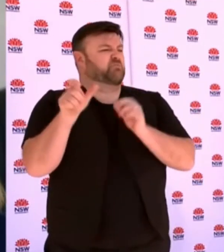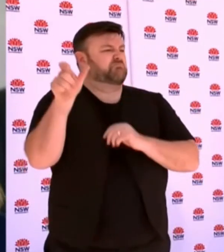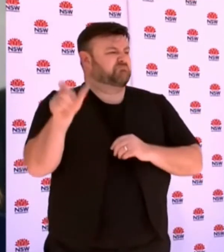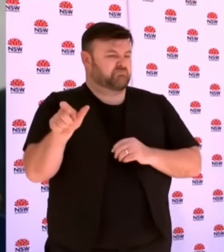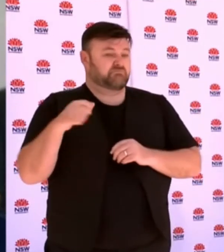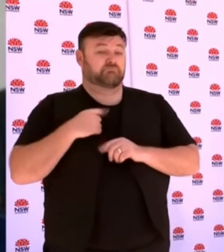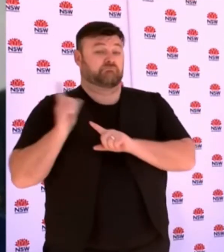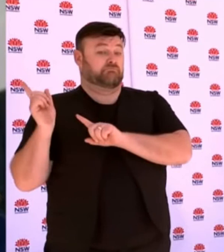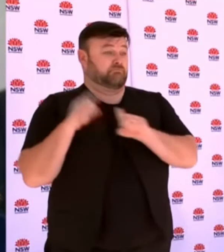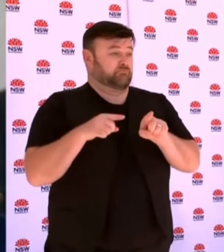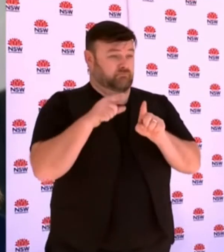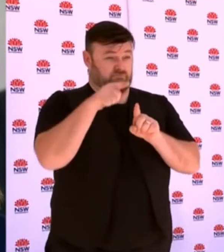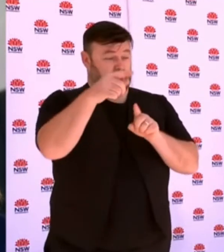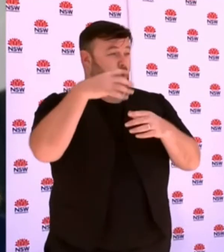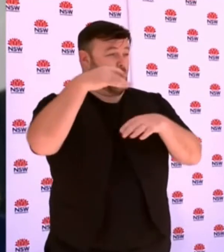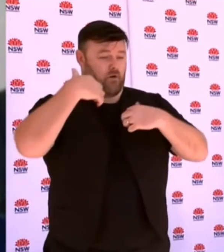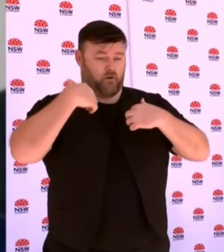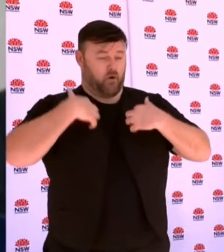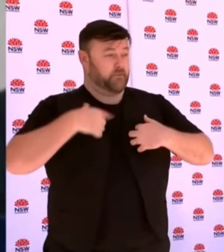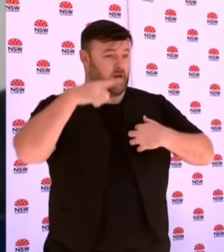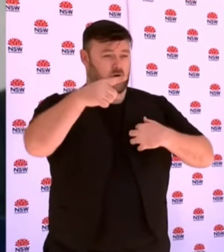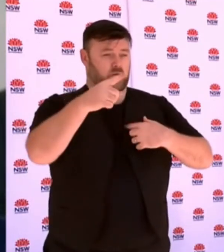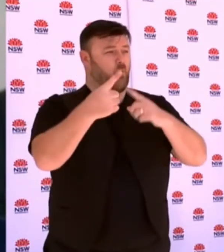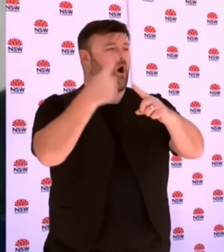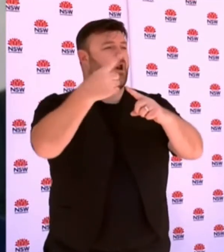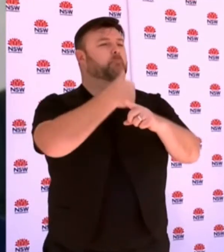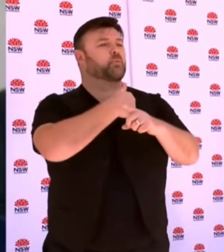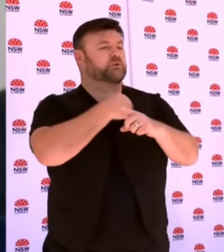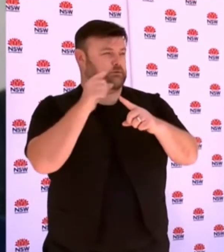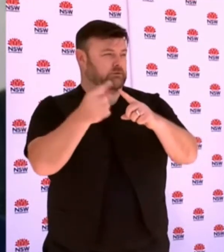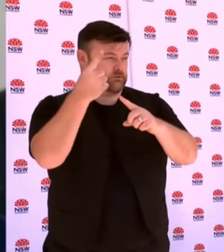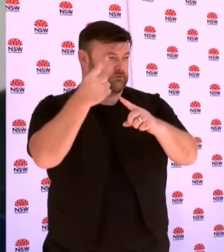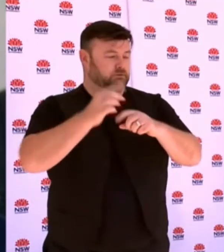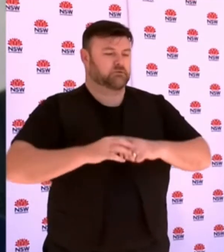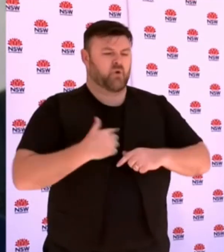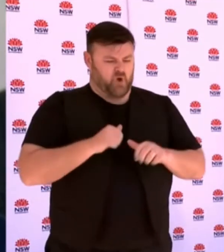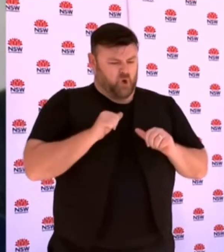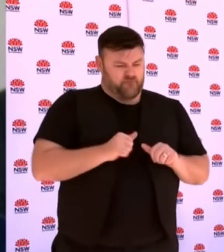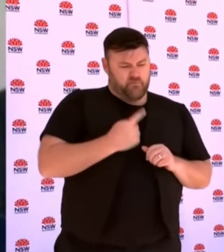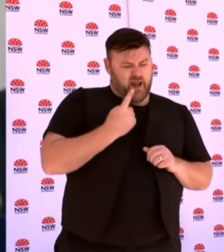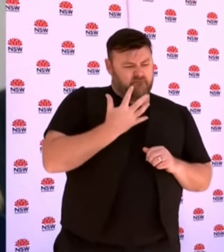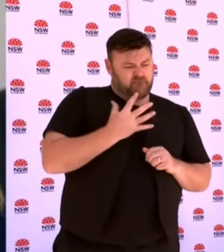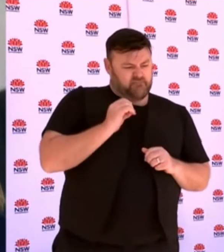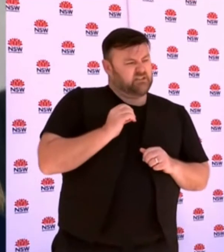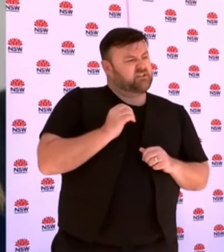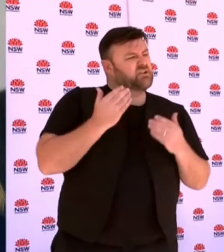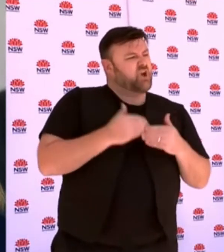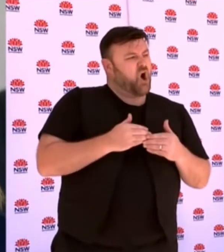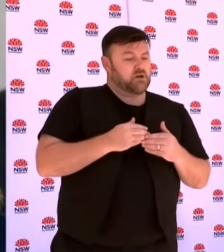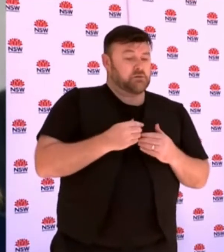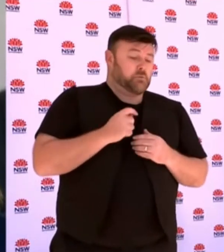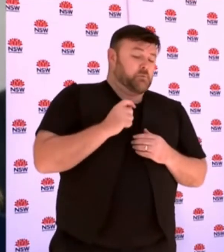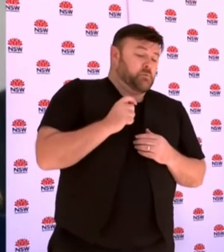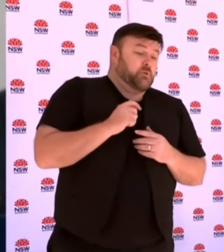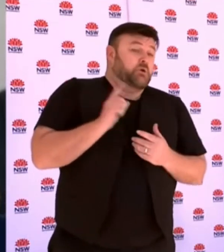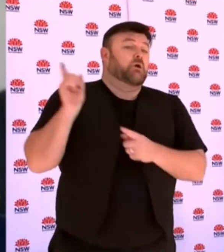nurse, attended that hospital at 1 a.m. in the morning after hearing about that confirmed at about 11:50 at night. They